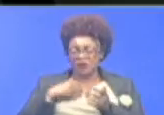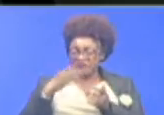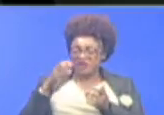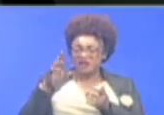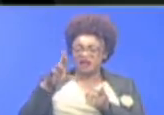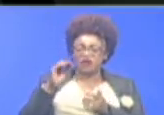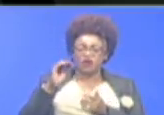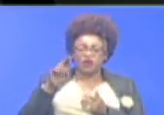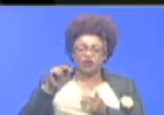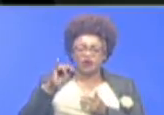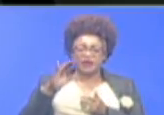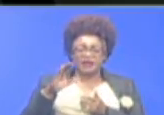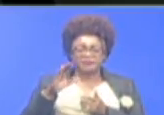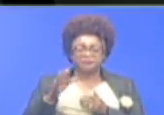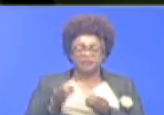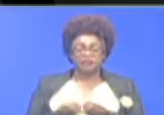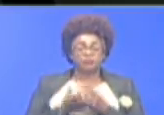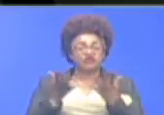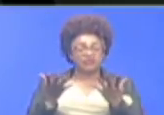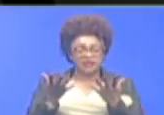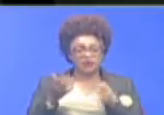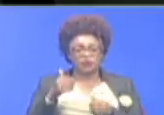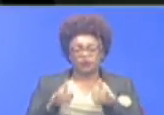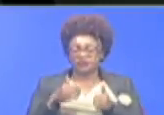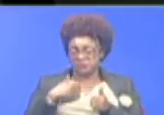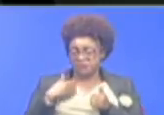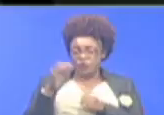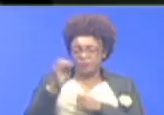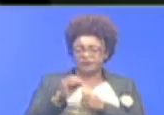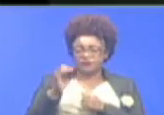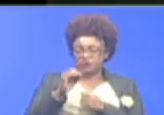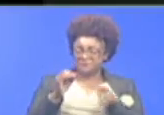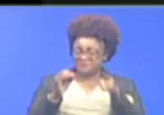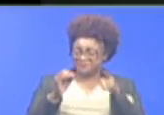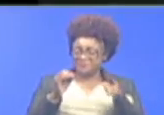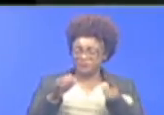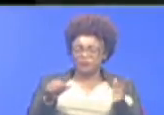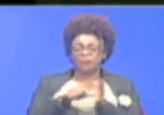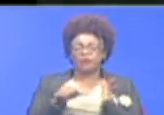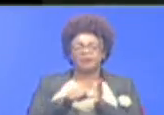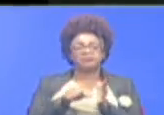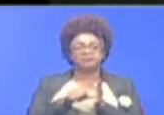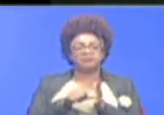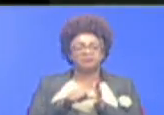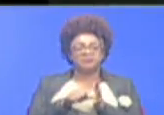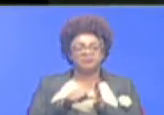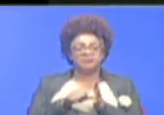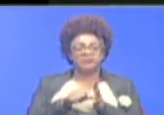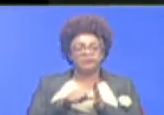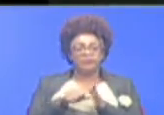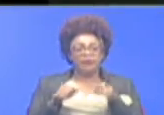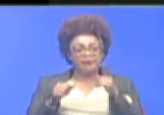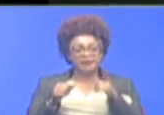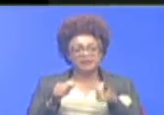exposure, which in my opinion is where the problem is. And this is